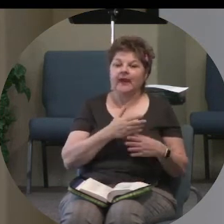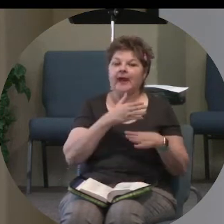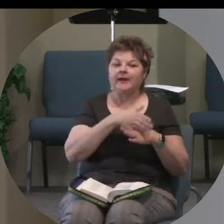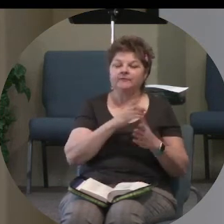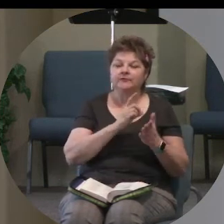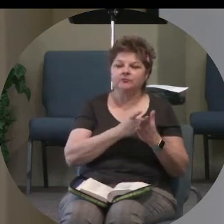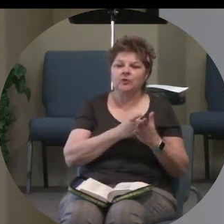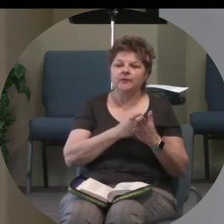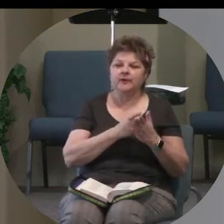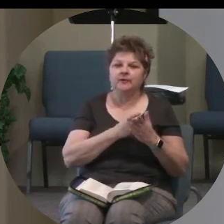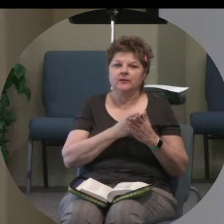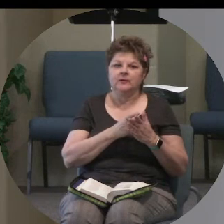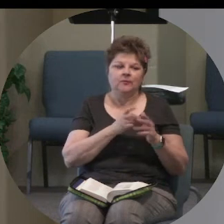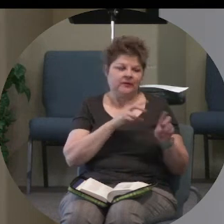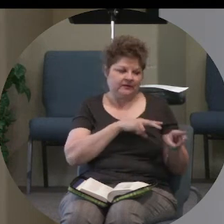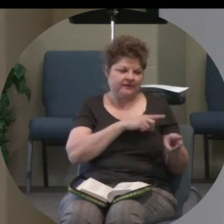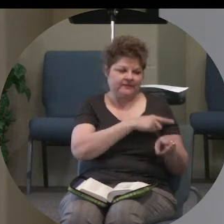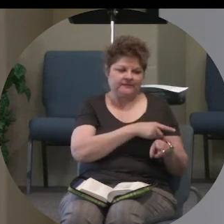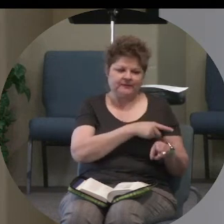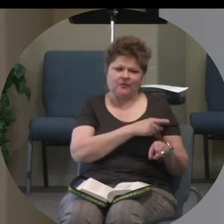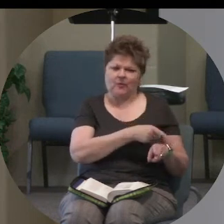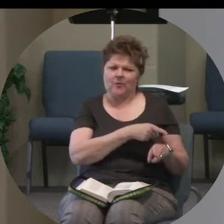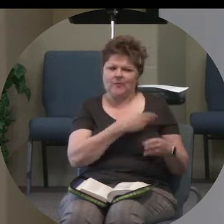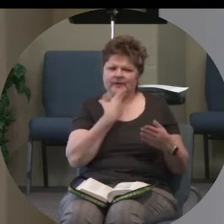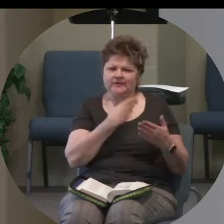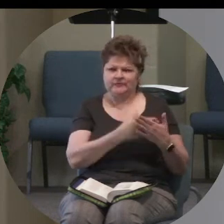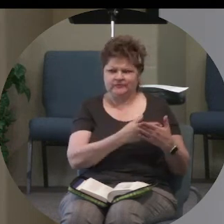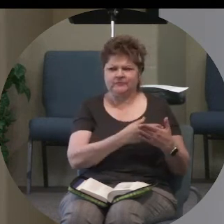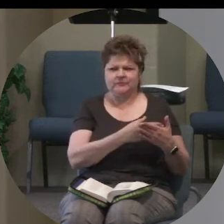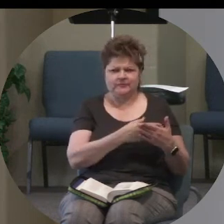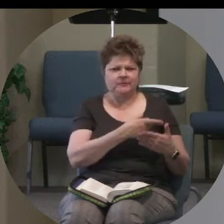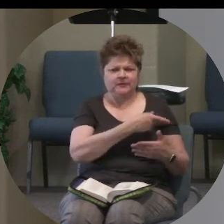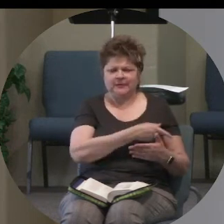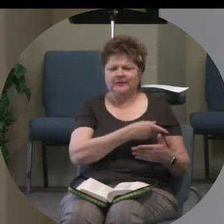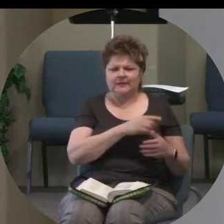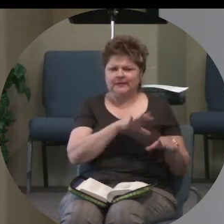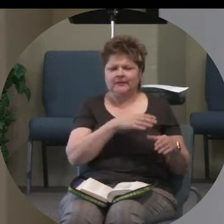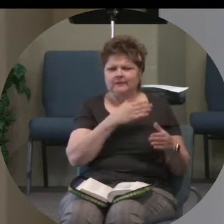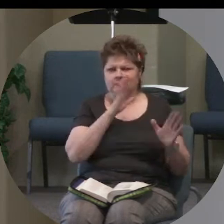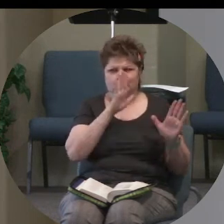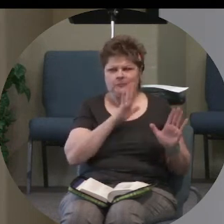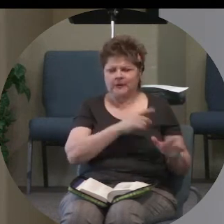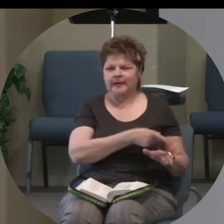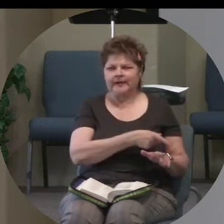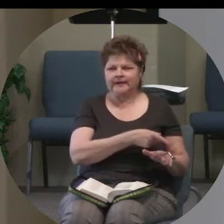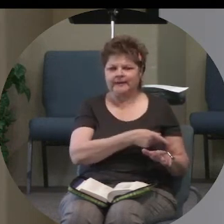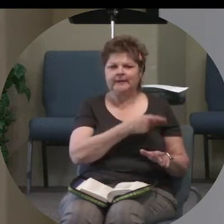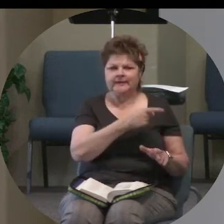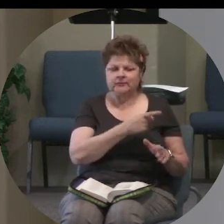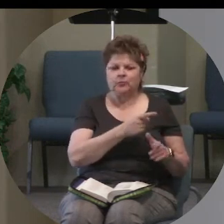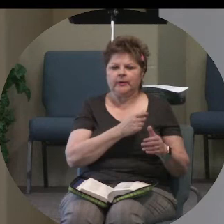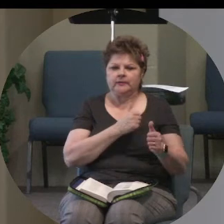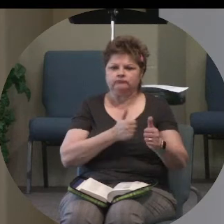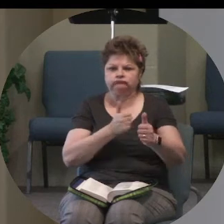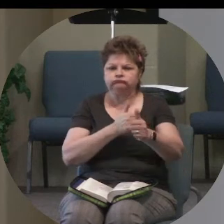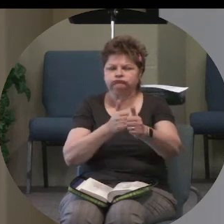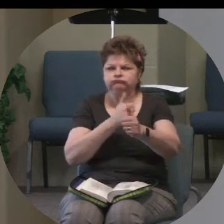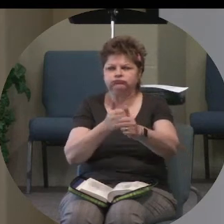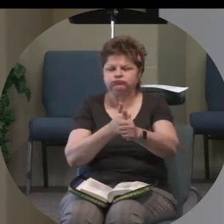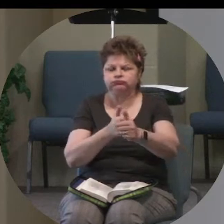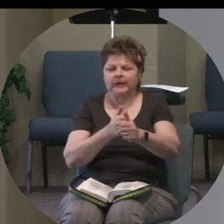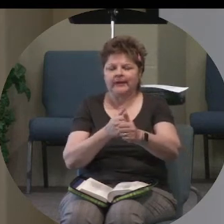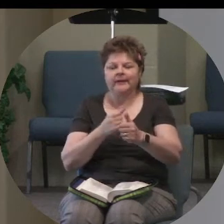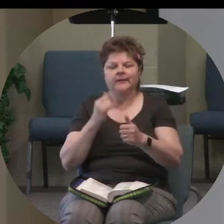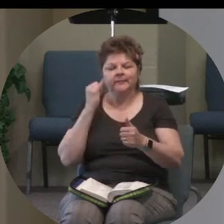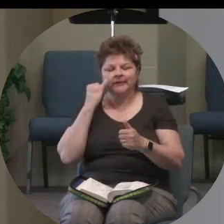and probably said, "That guy figured it out. He's the one that chased him off." But if he truly is who verse 5 of